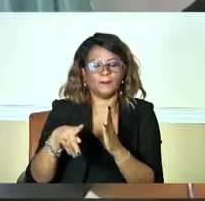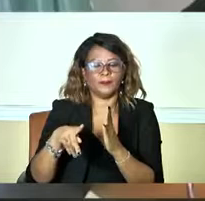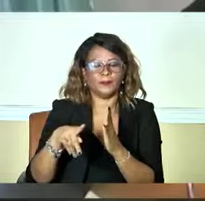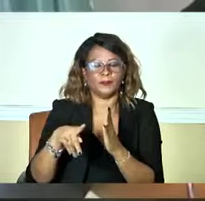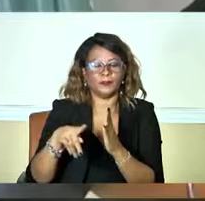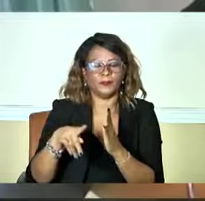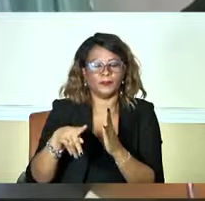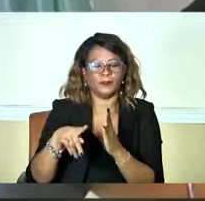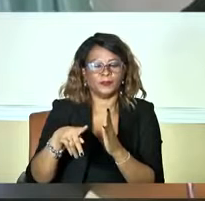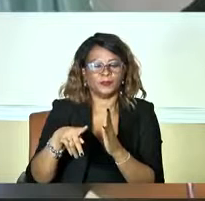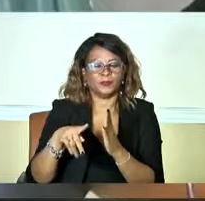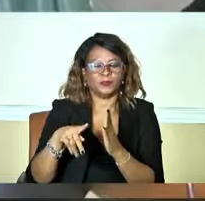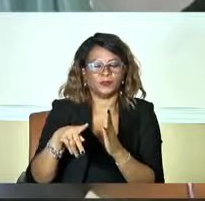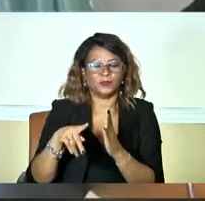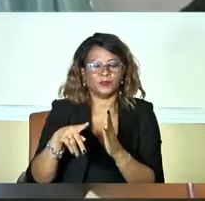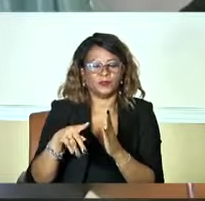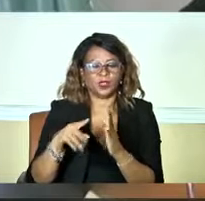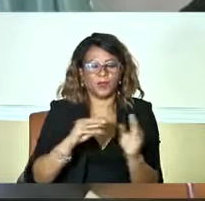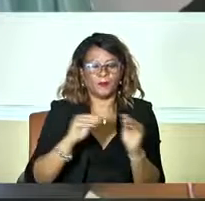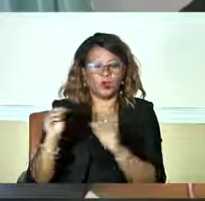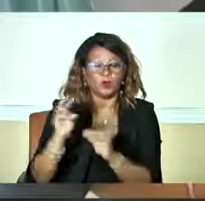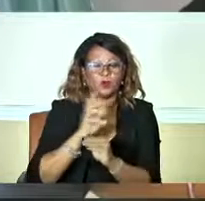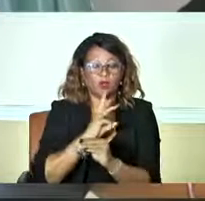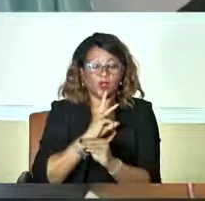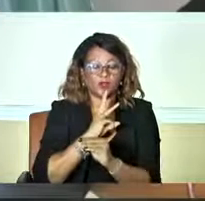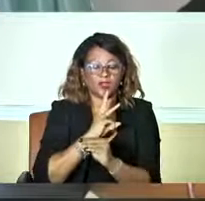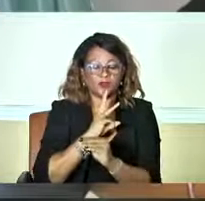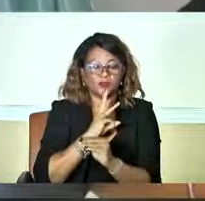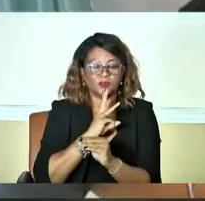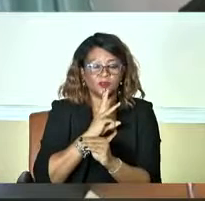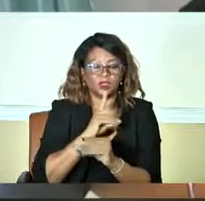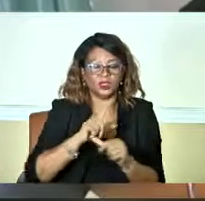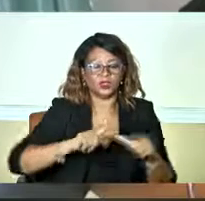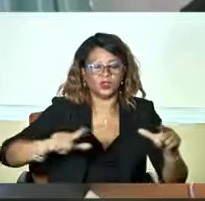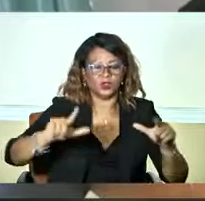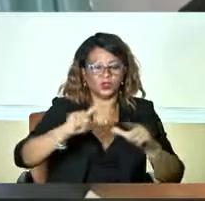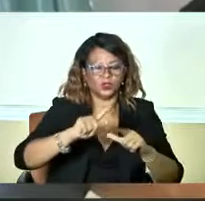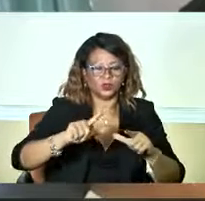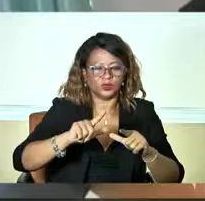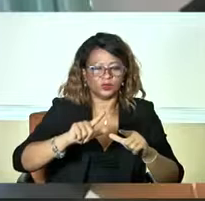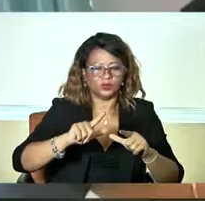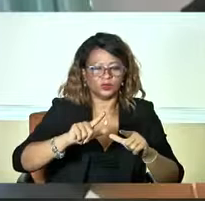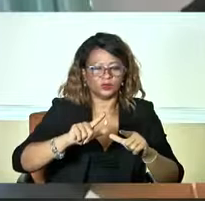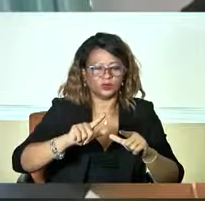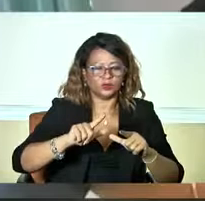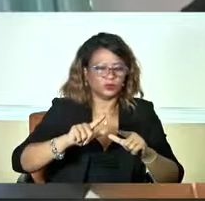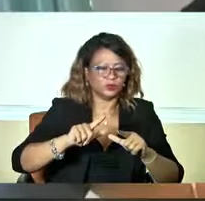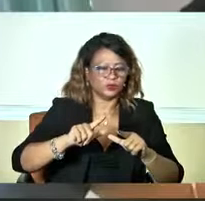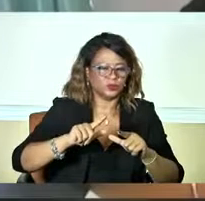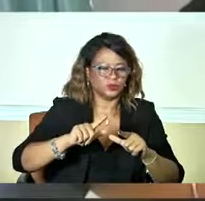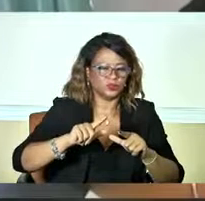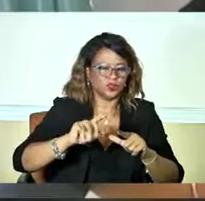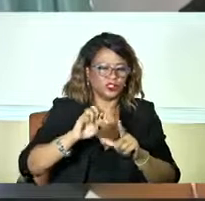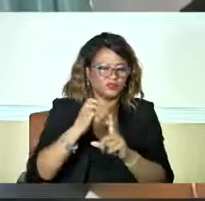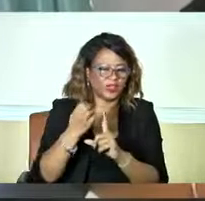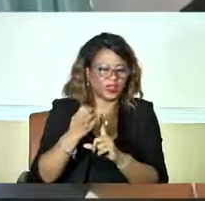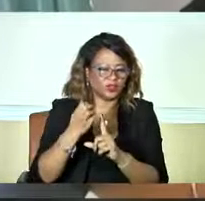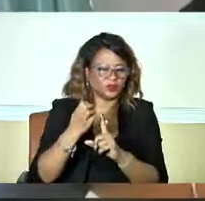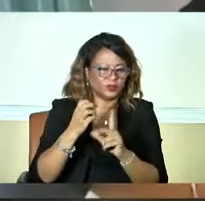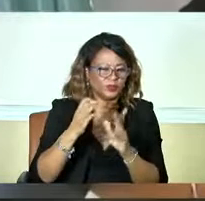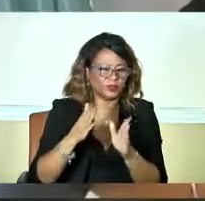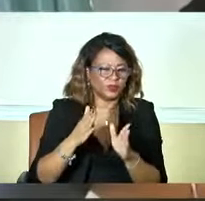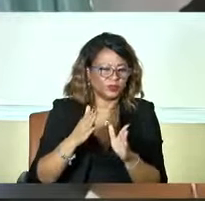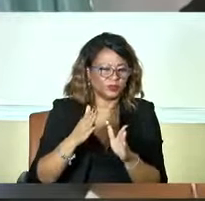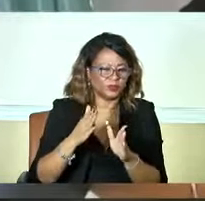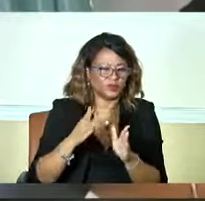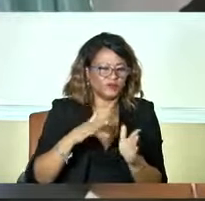in terms of our potable water in Grand Bahama, and the local activists seems to think, not activists, environmentalists, seems